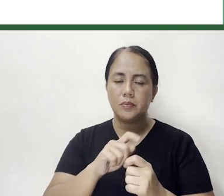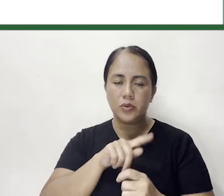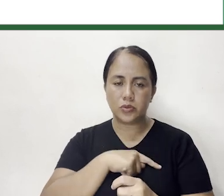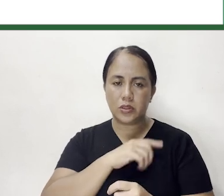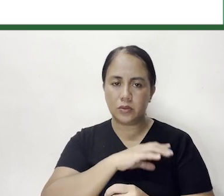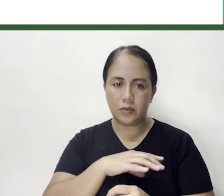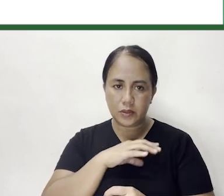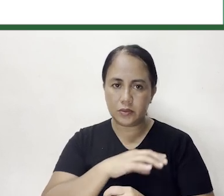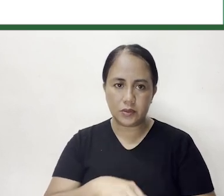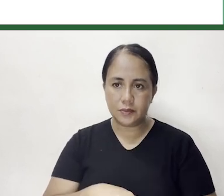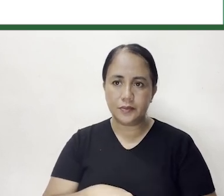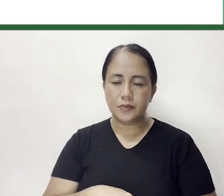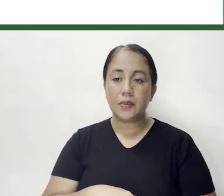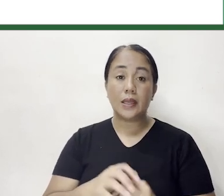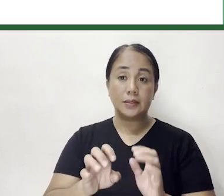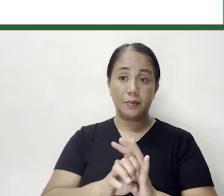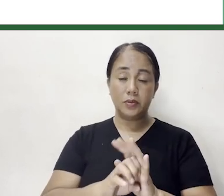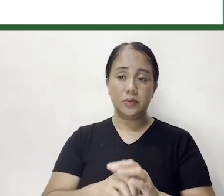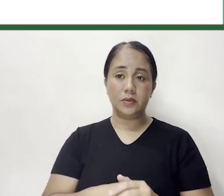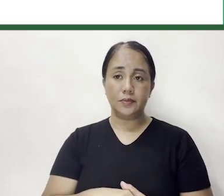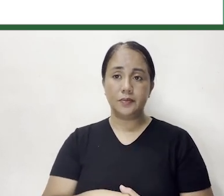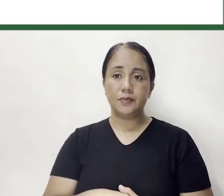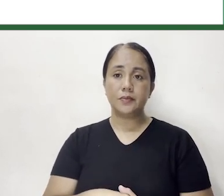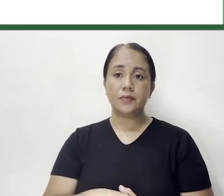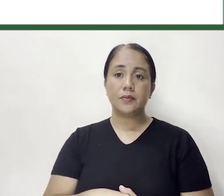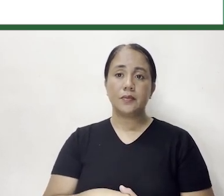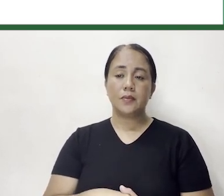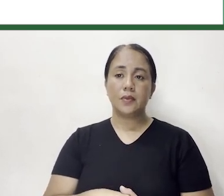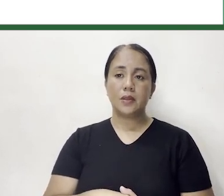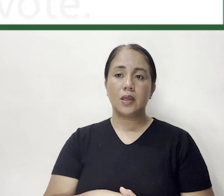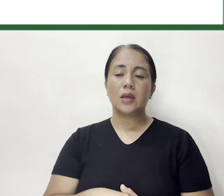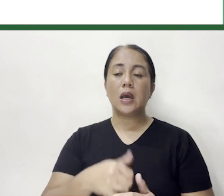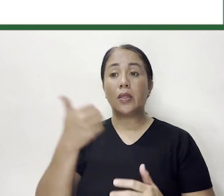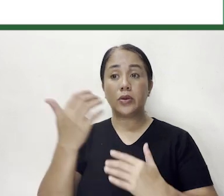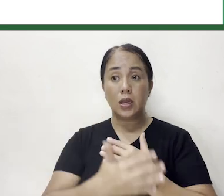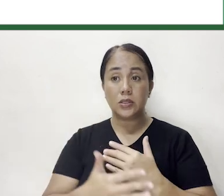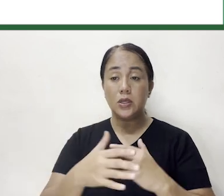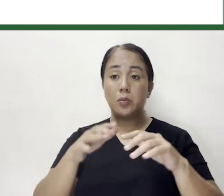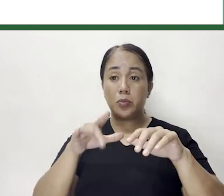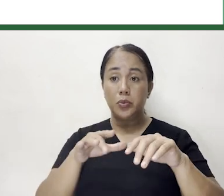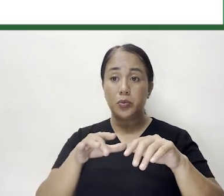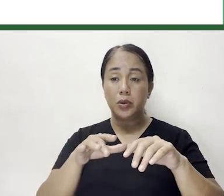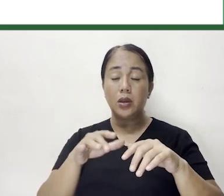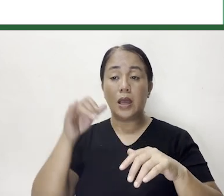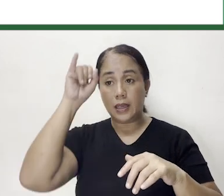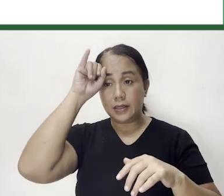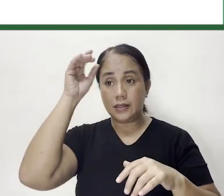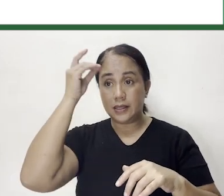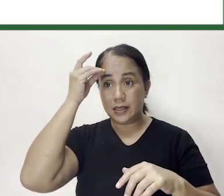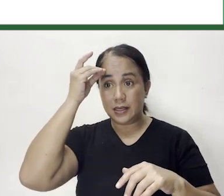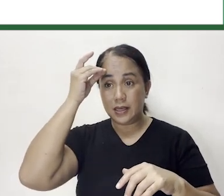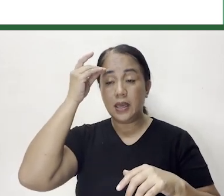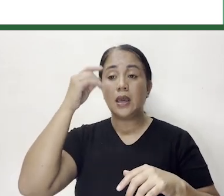certain personal characteristics. Examples: in some countries, a person